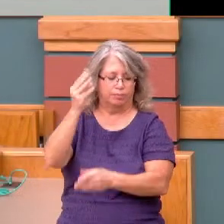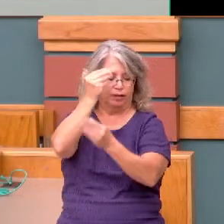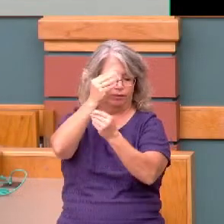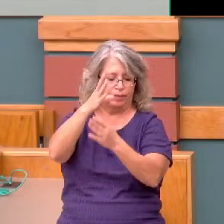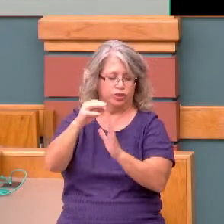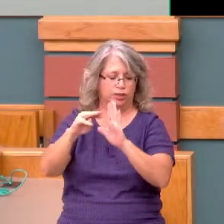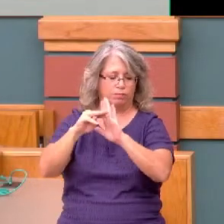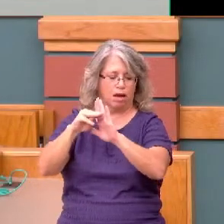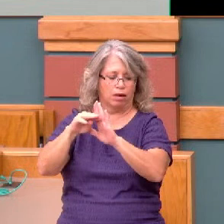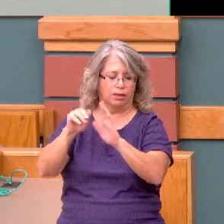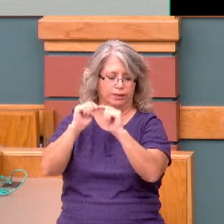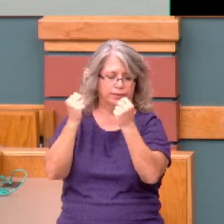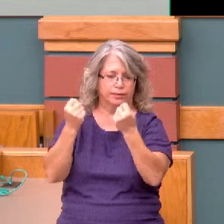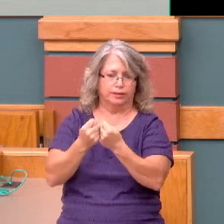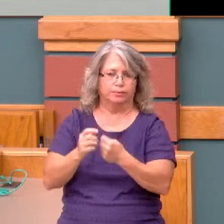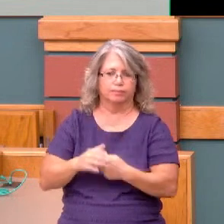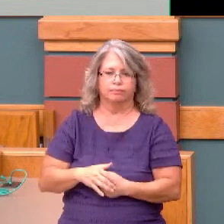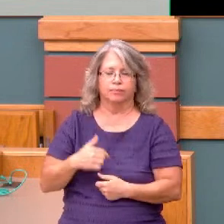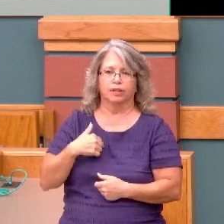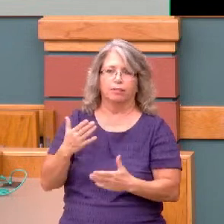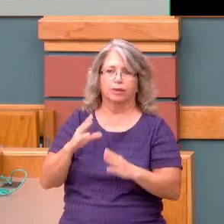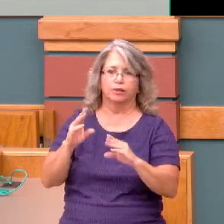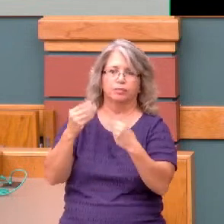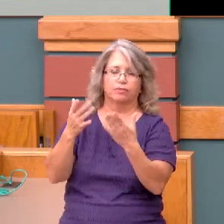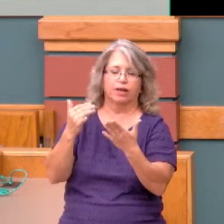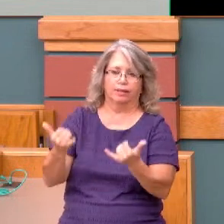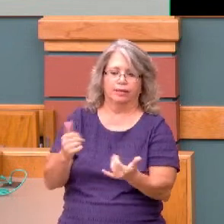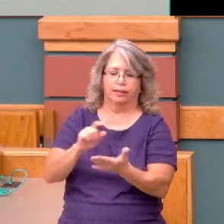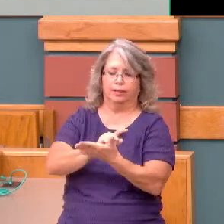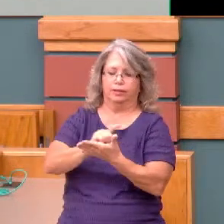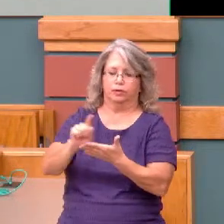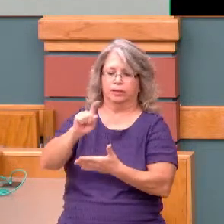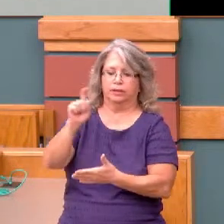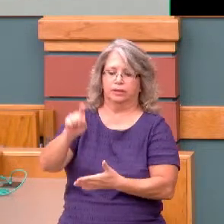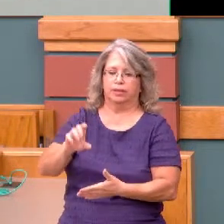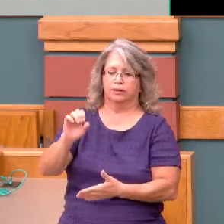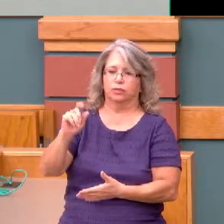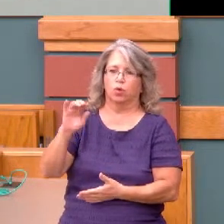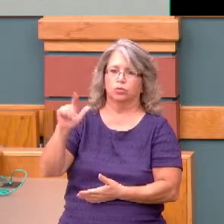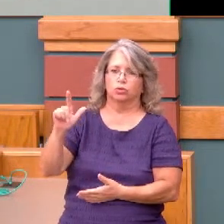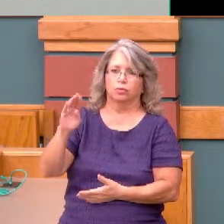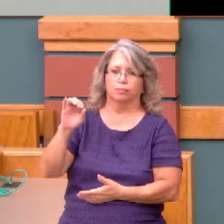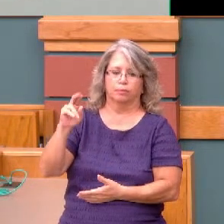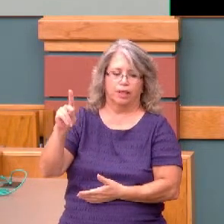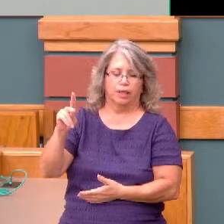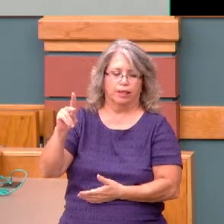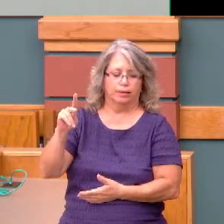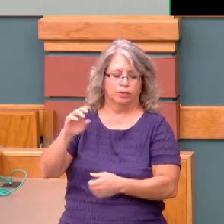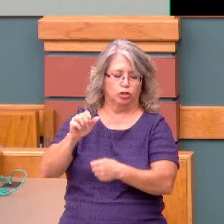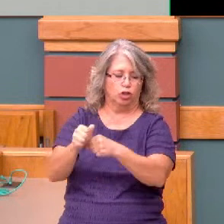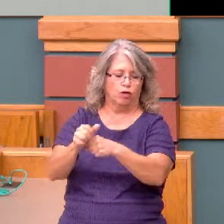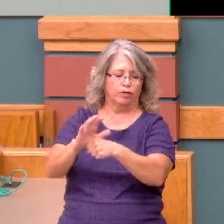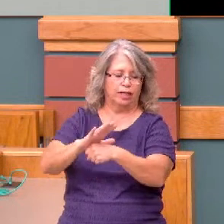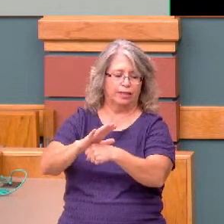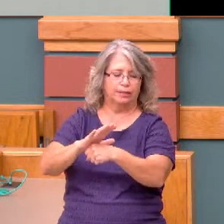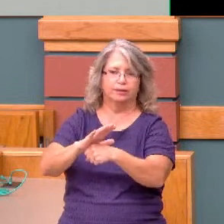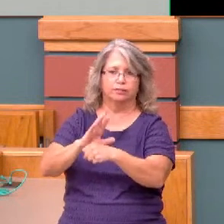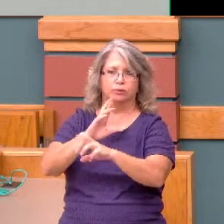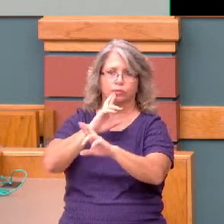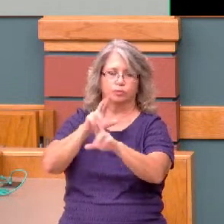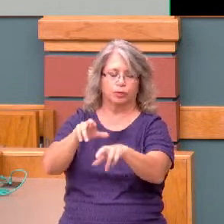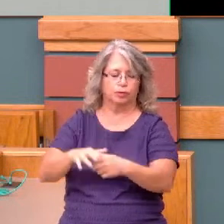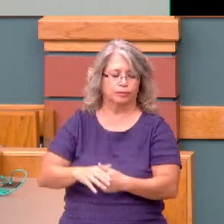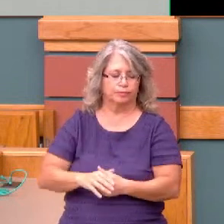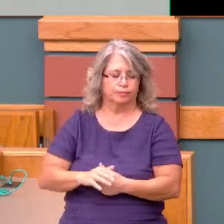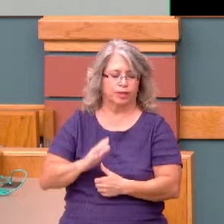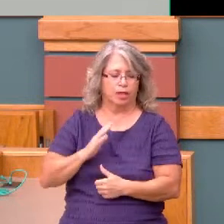team. And I'm here to deliver this week's Texas Coastal Bend COVID-19 Pandemic Report. Our objectives on the